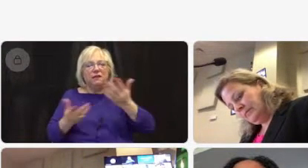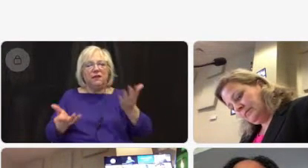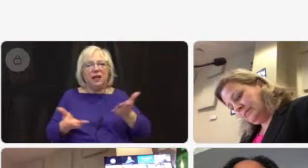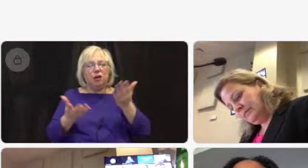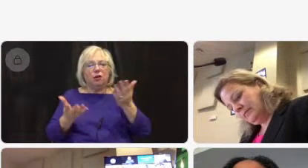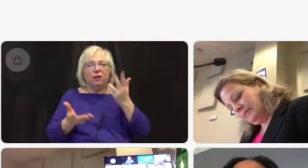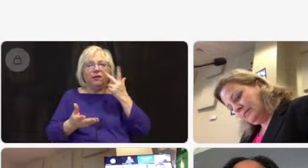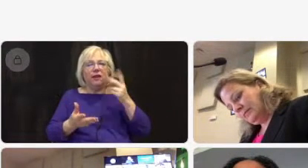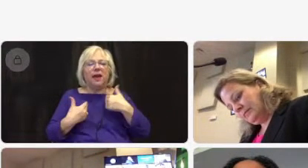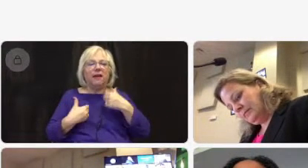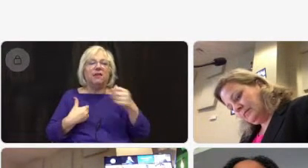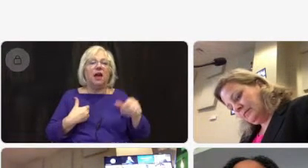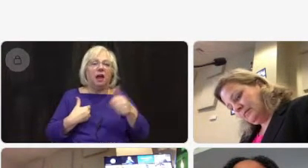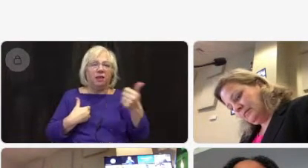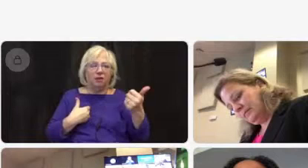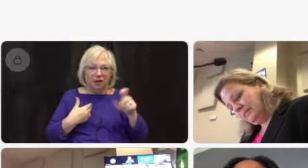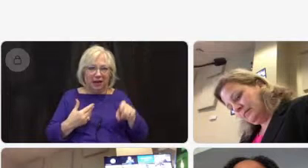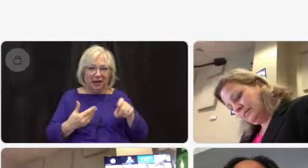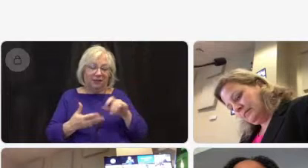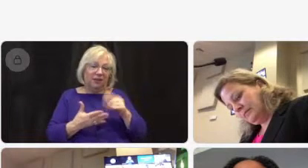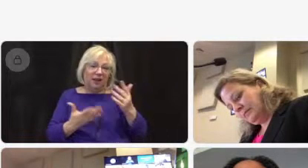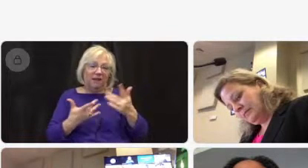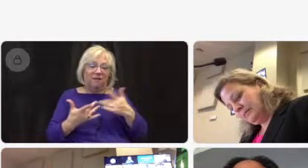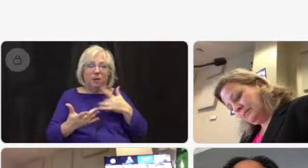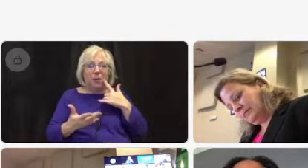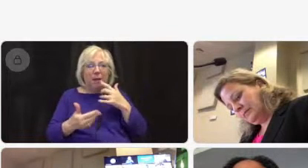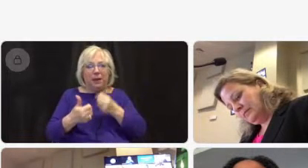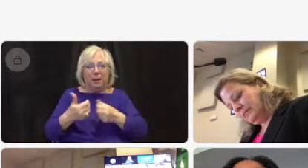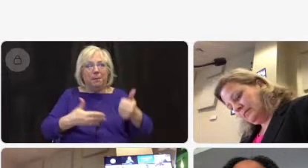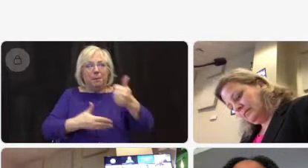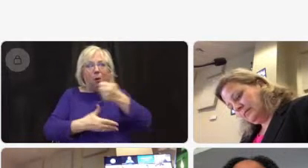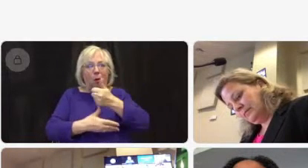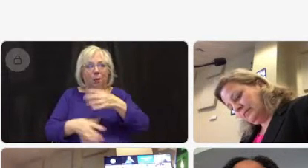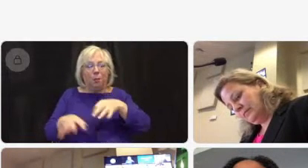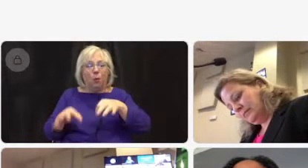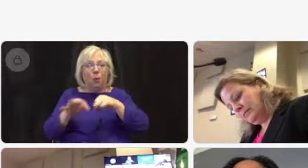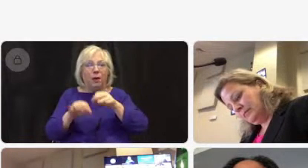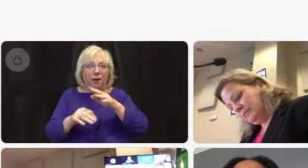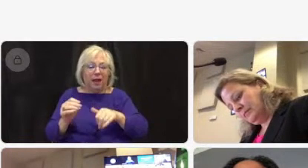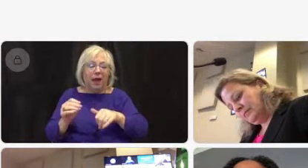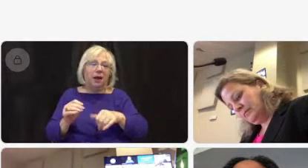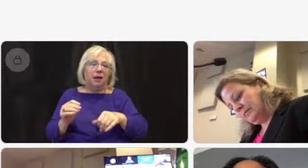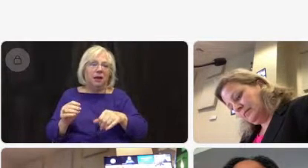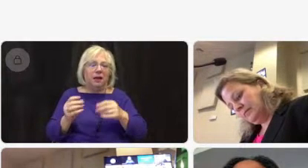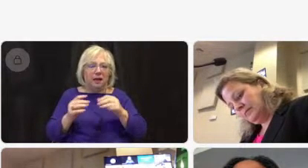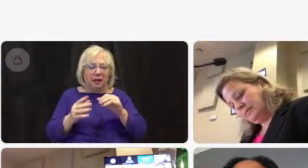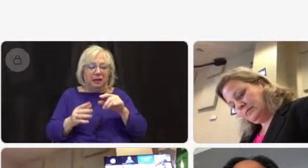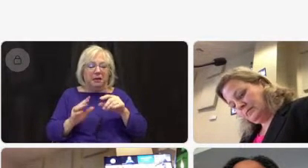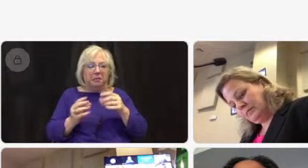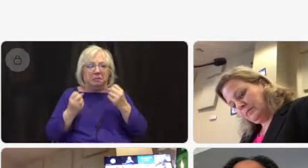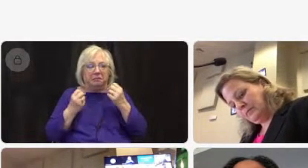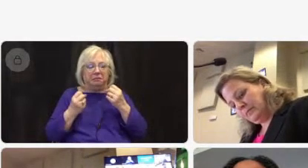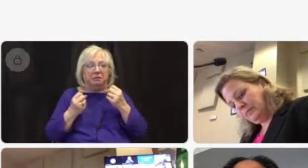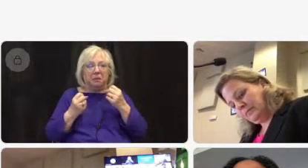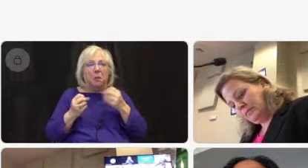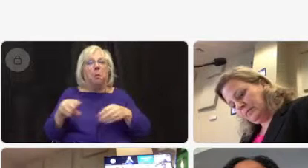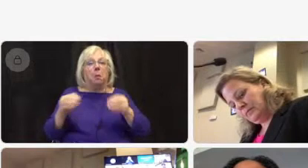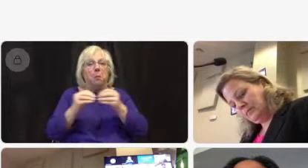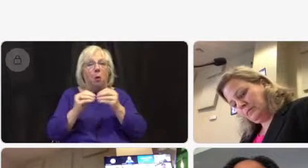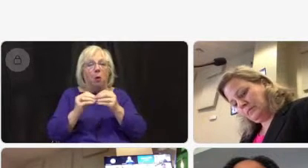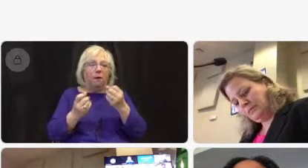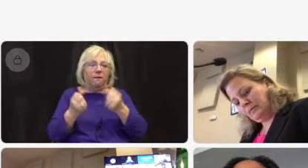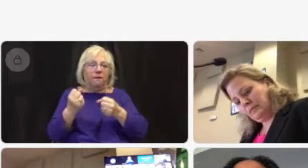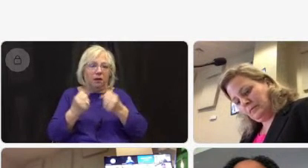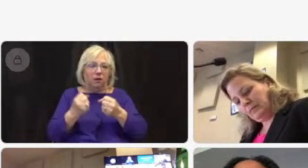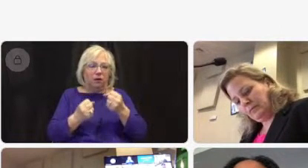other needs that they feel like might be more important than this many vehicles at one time. And third, how many of